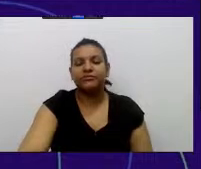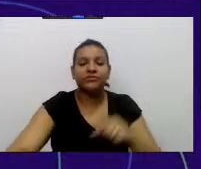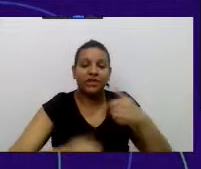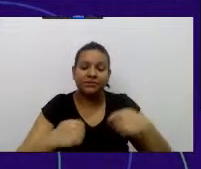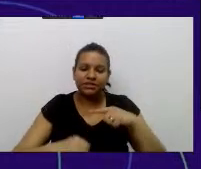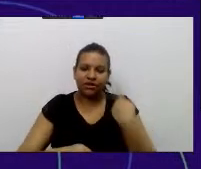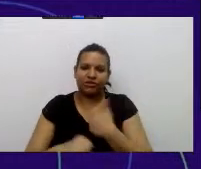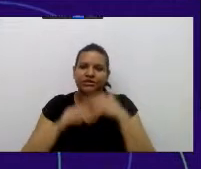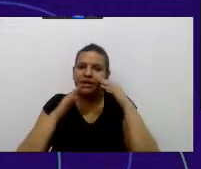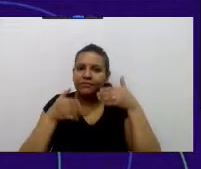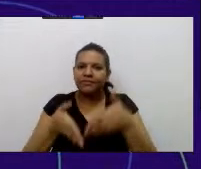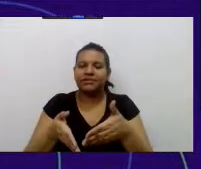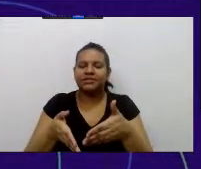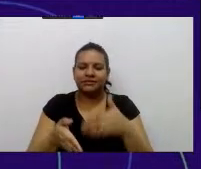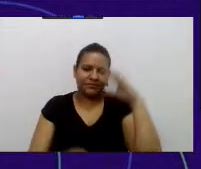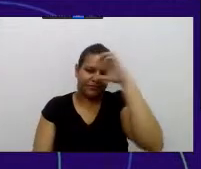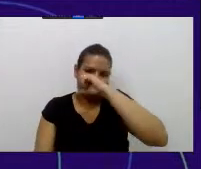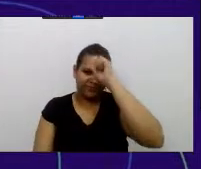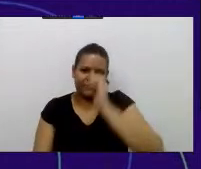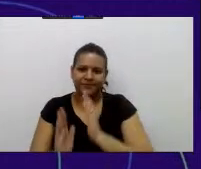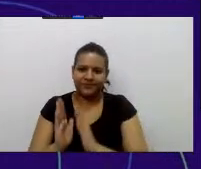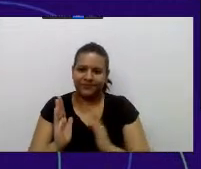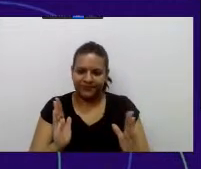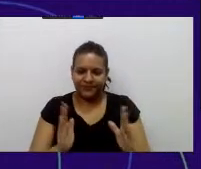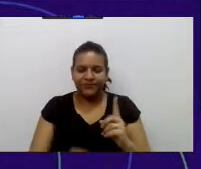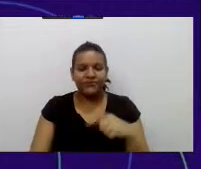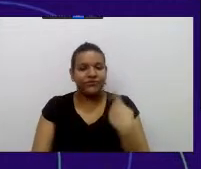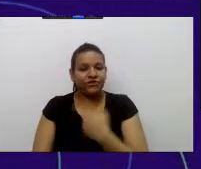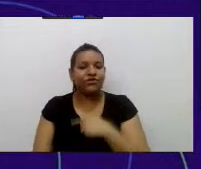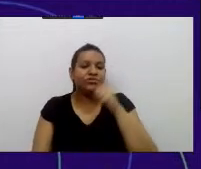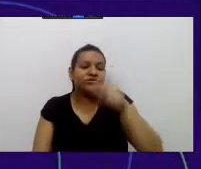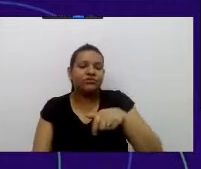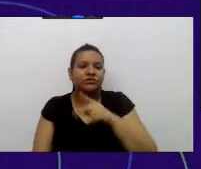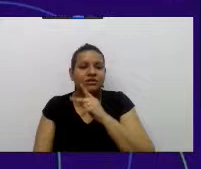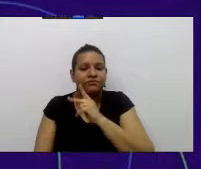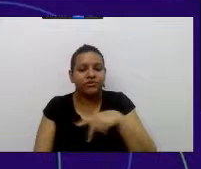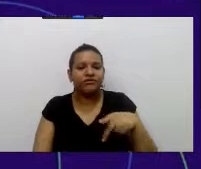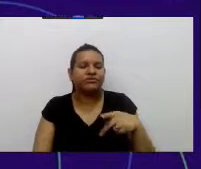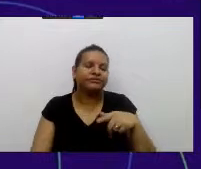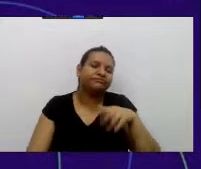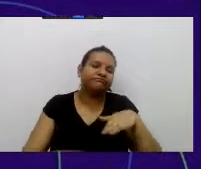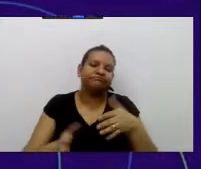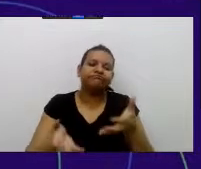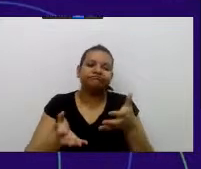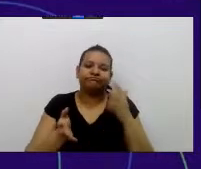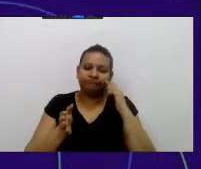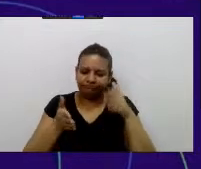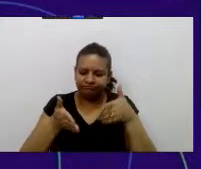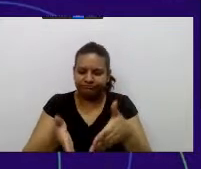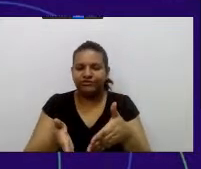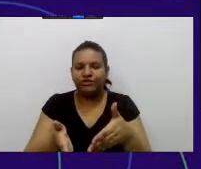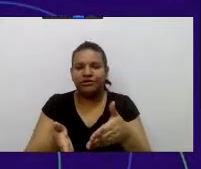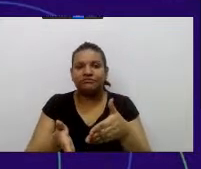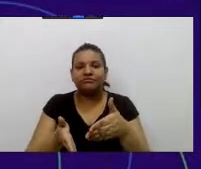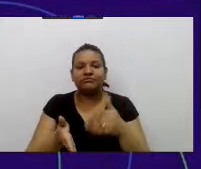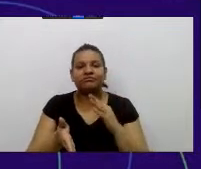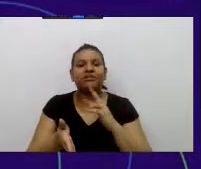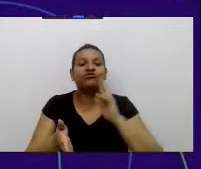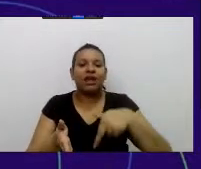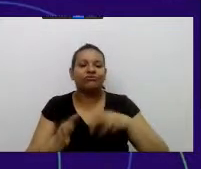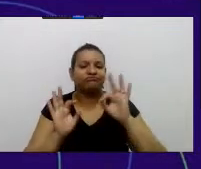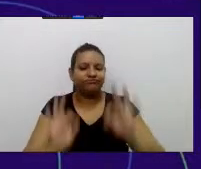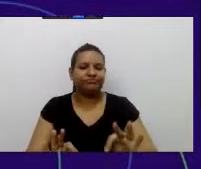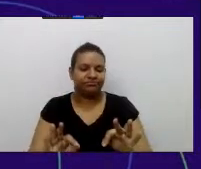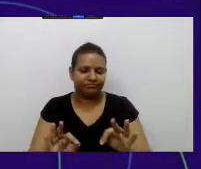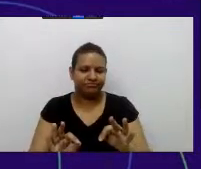to focus on the end product, on the result, on the correct answer. And there isn't always